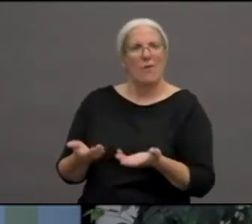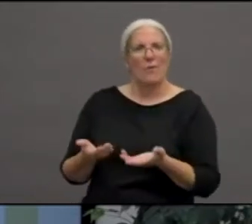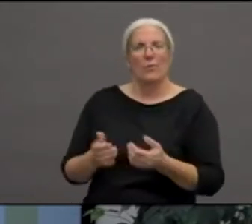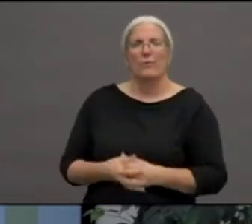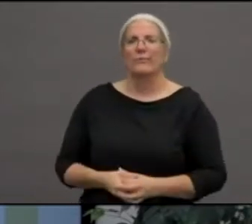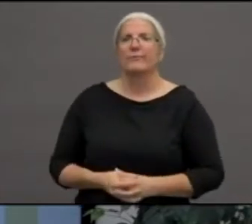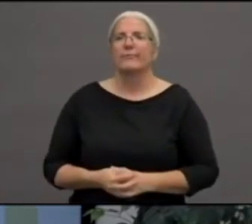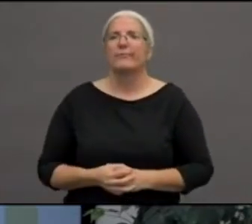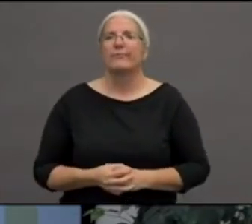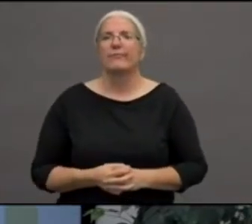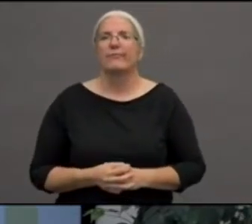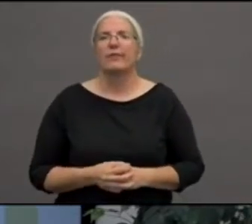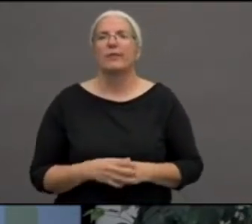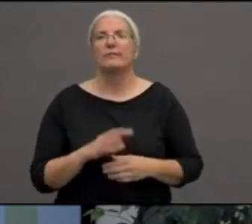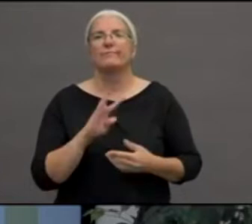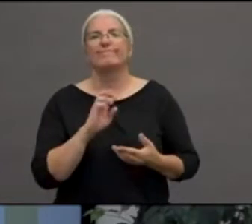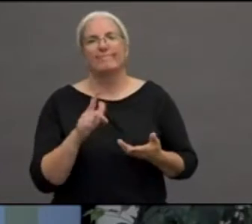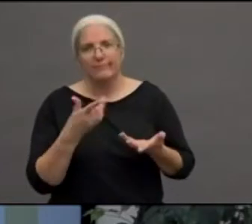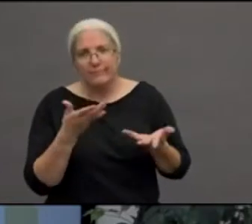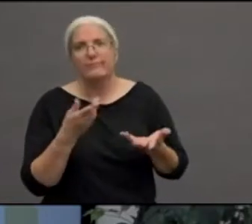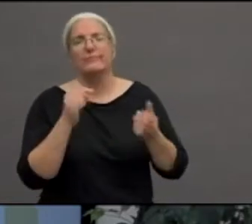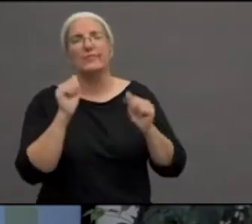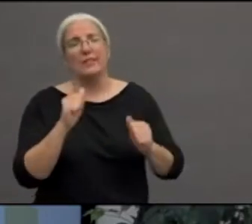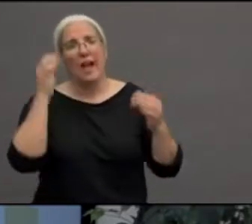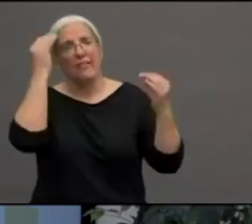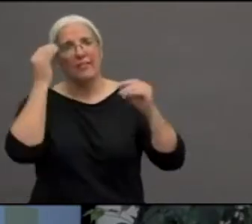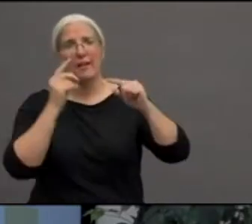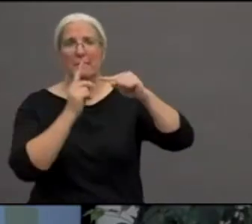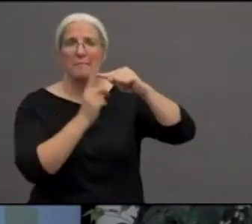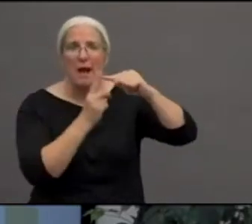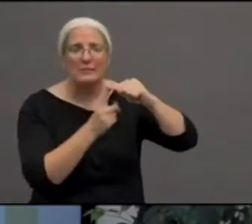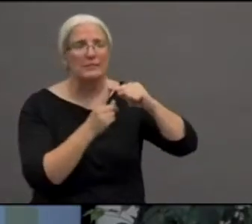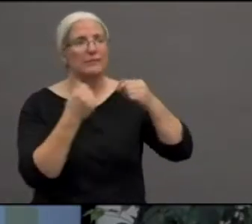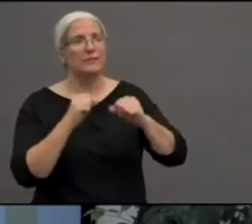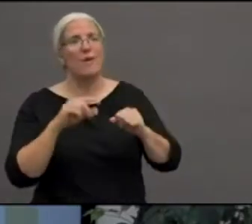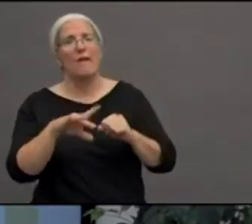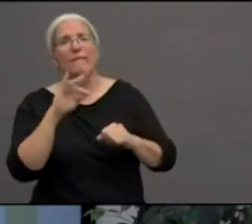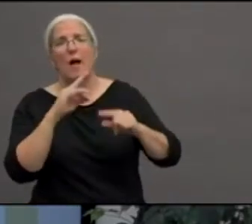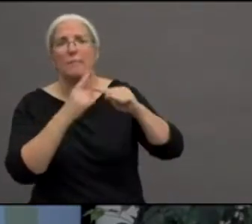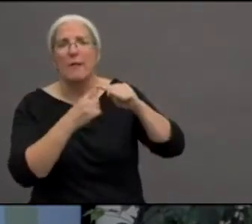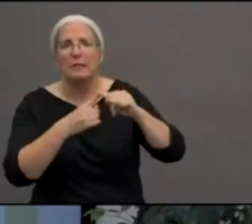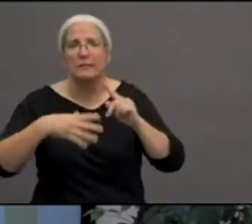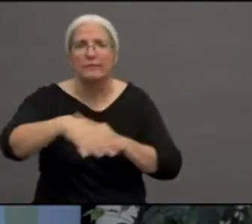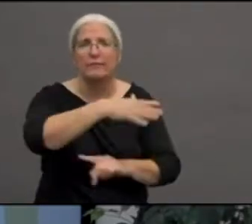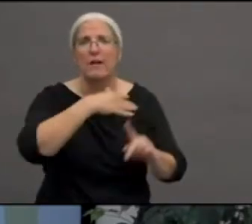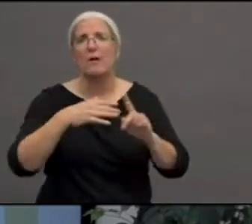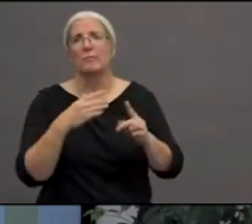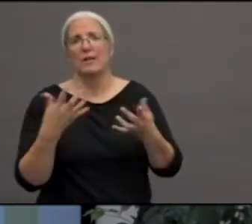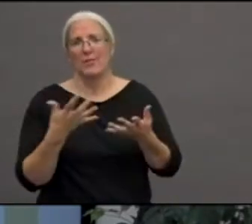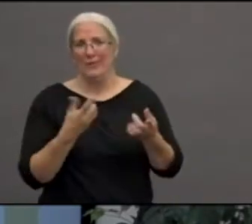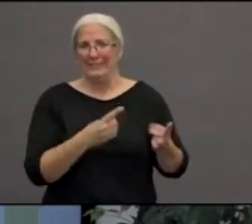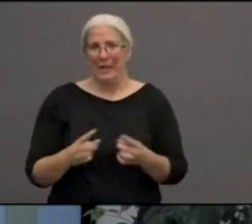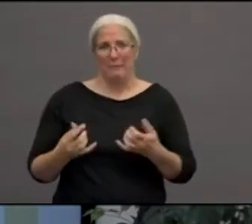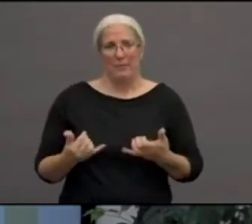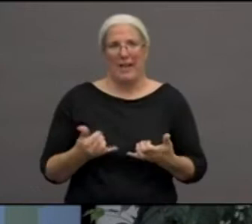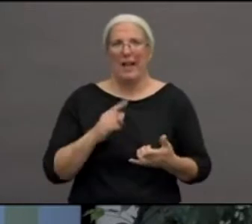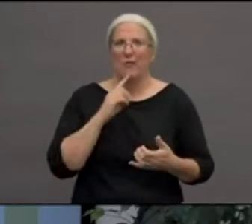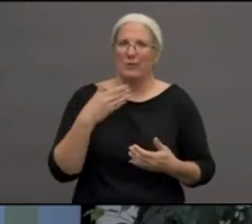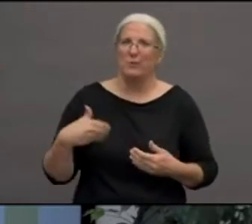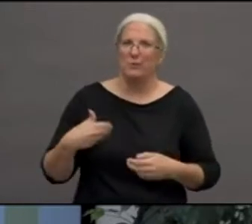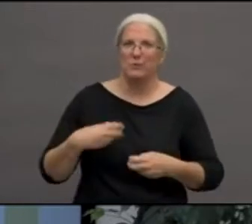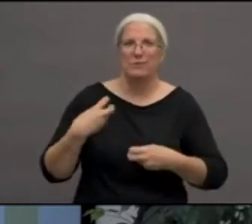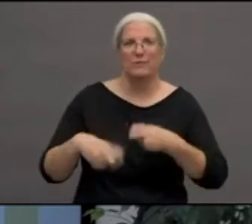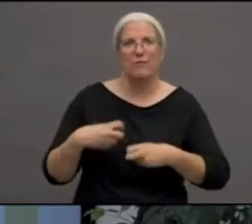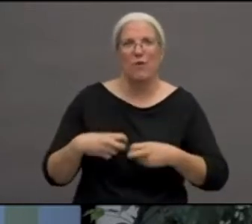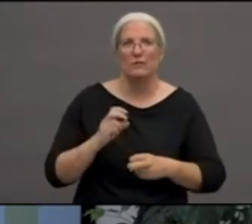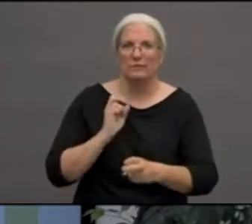to be in a positive environment. I know with what's going on right now, it's very difficult. But if you're positive